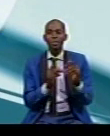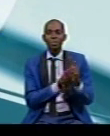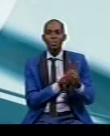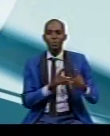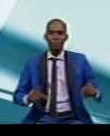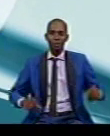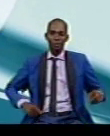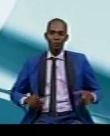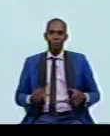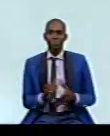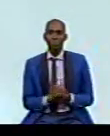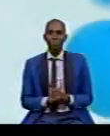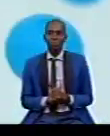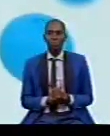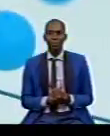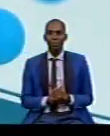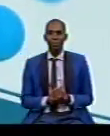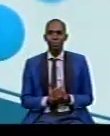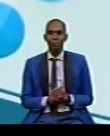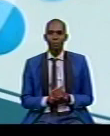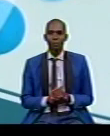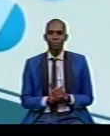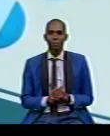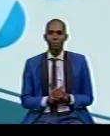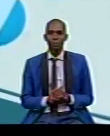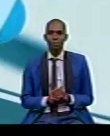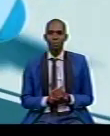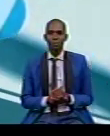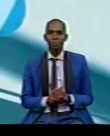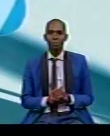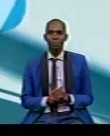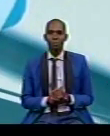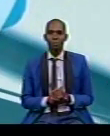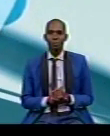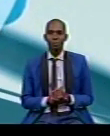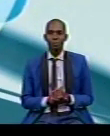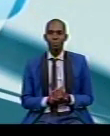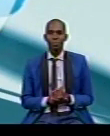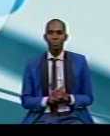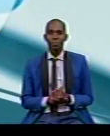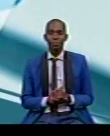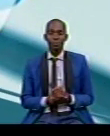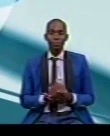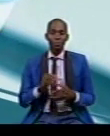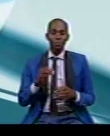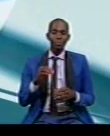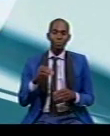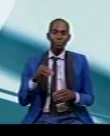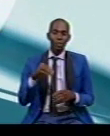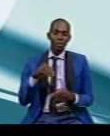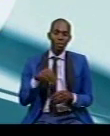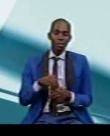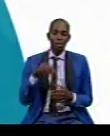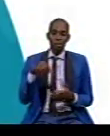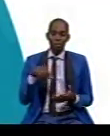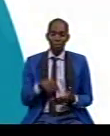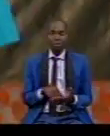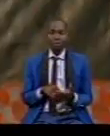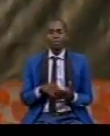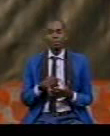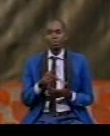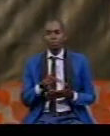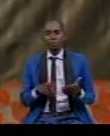fire. That's the evil spirit, the dumb spirit. The evil power tormenting